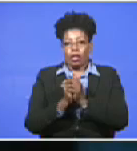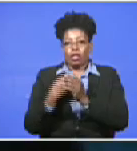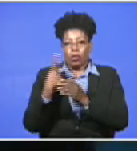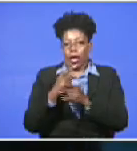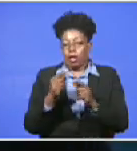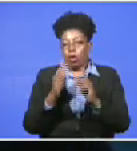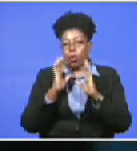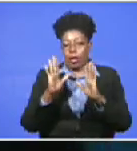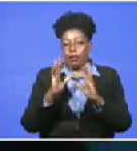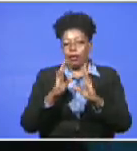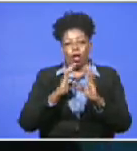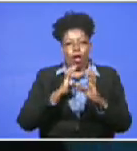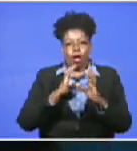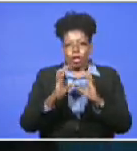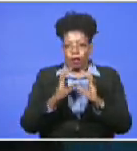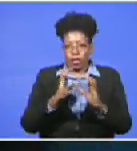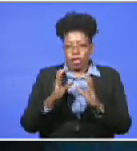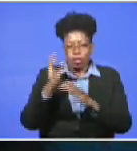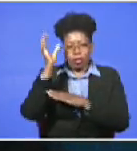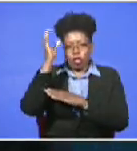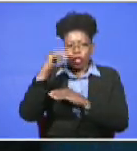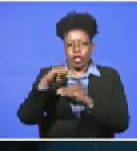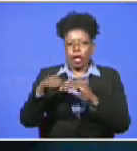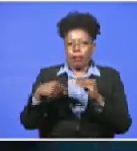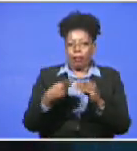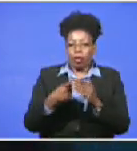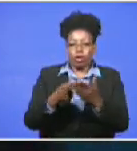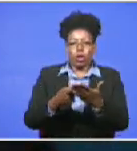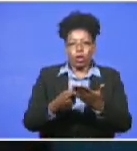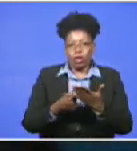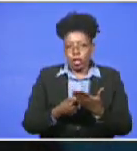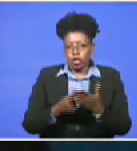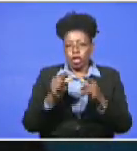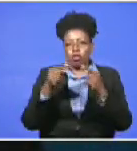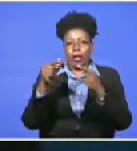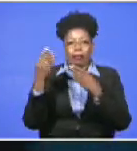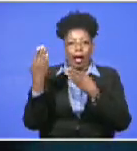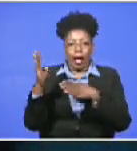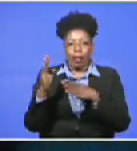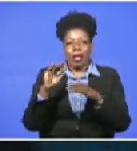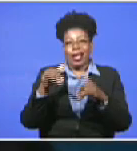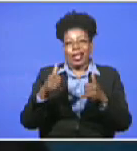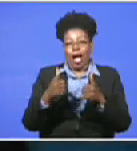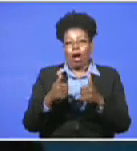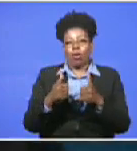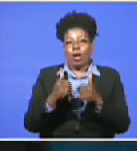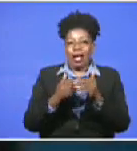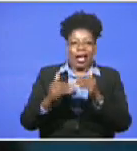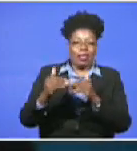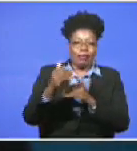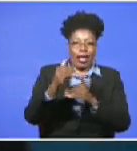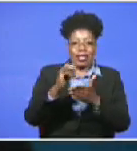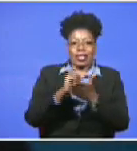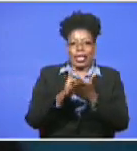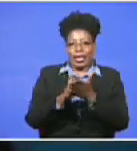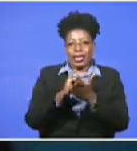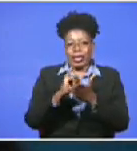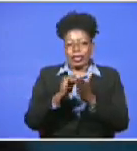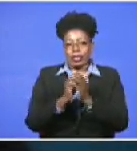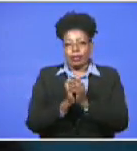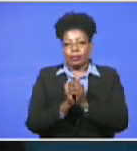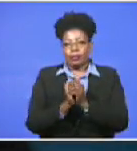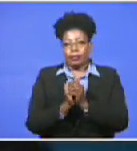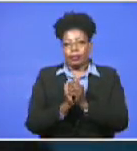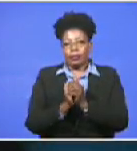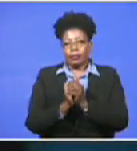great conversation there because I'm concerned about the negotiations with Grand Bahama and how far advanced that was. And